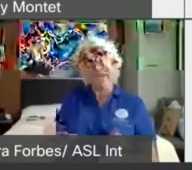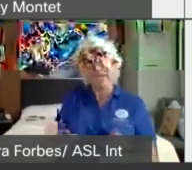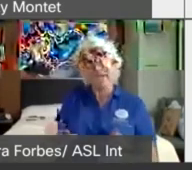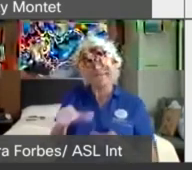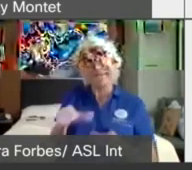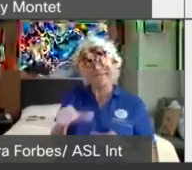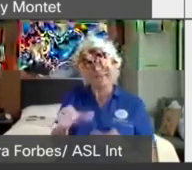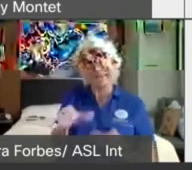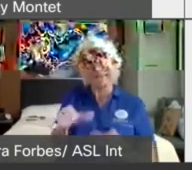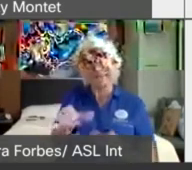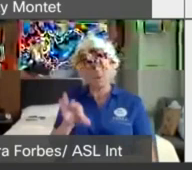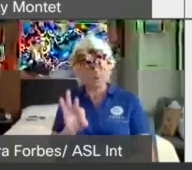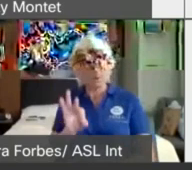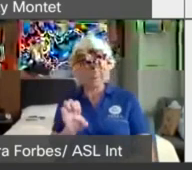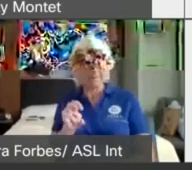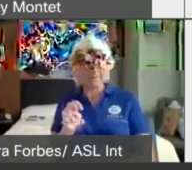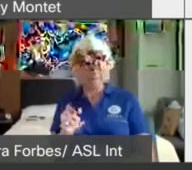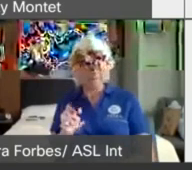deposit fee?